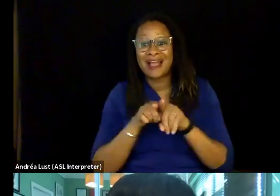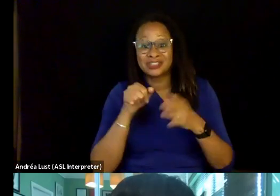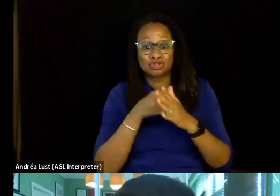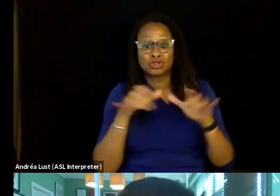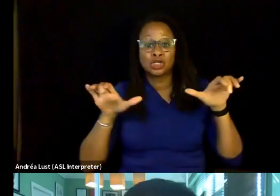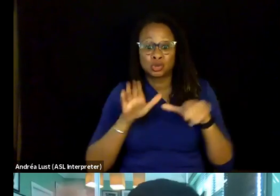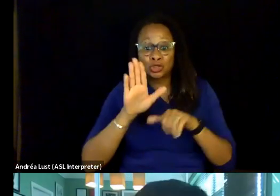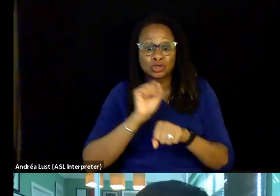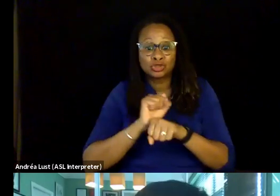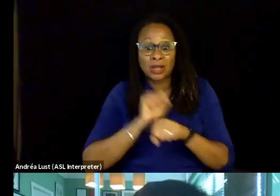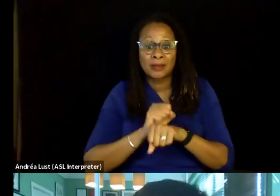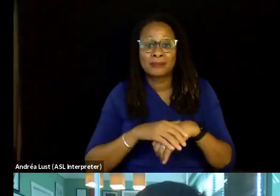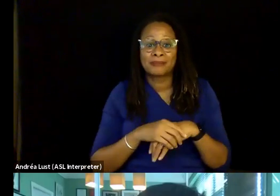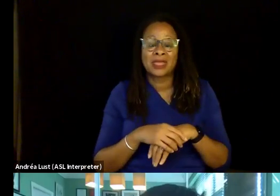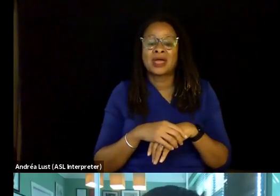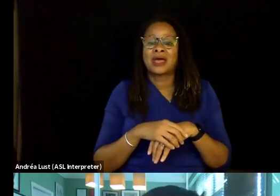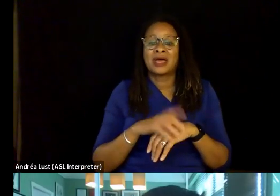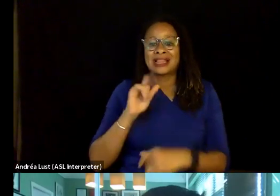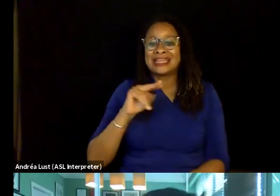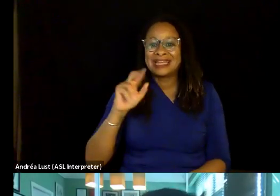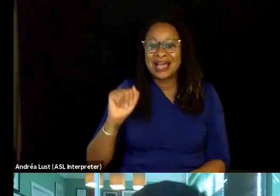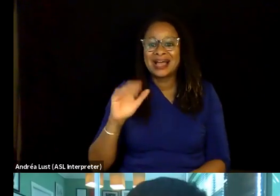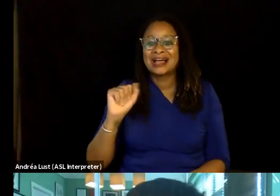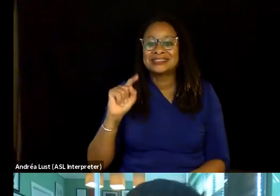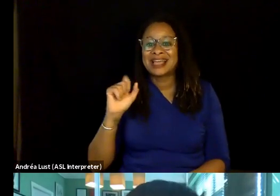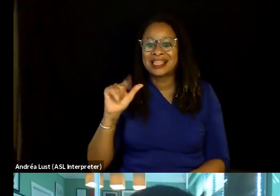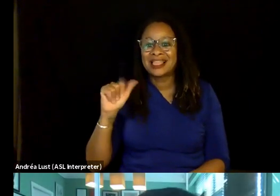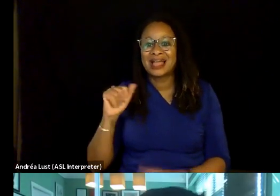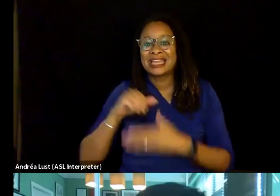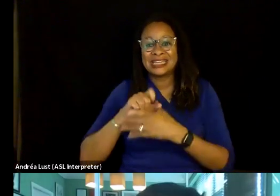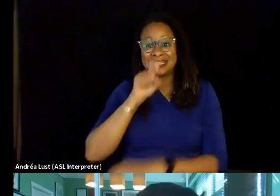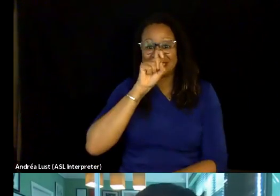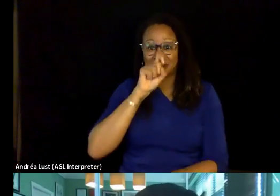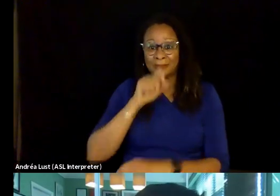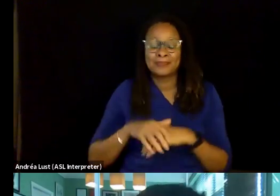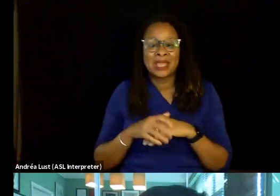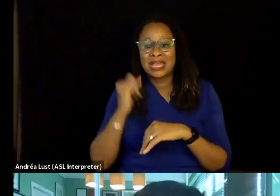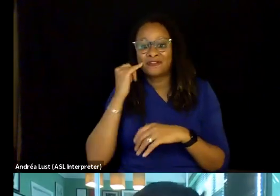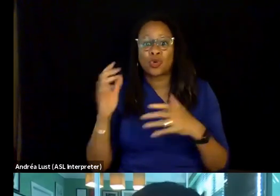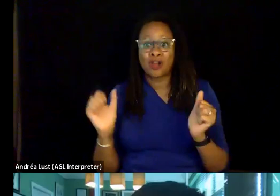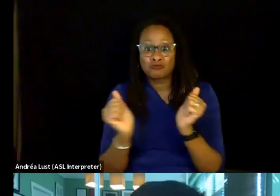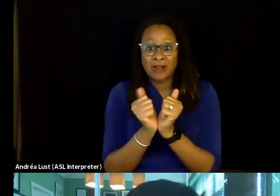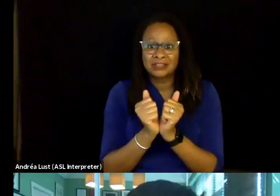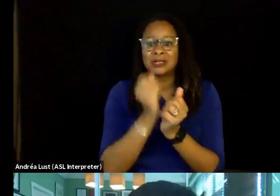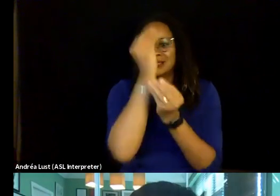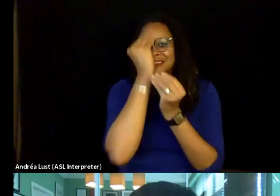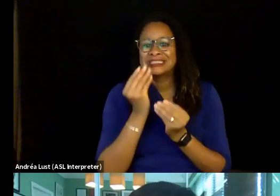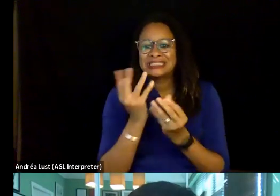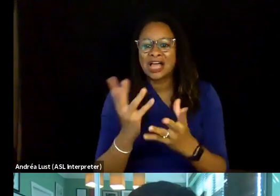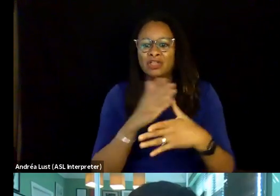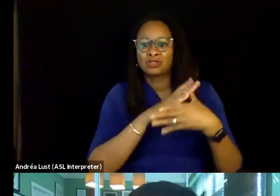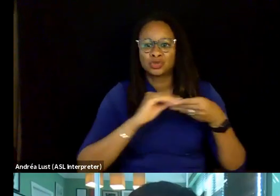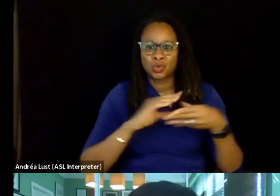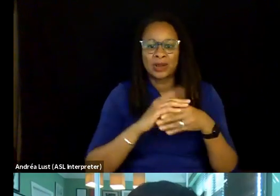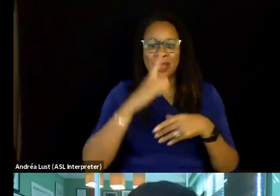job, Lina Atala in Egypt, right? If you're arrested, tell the story, because there will